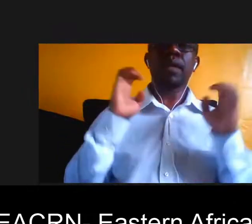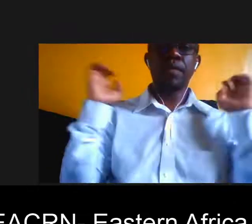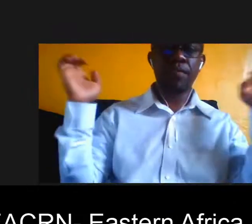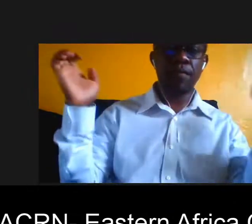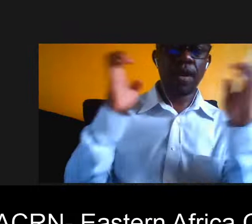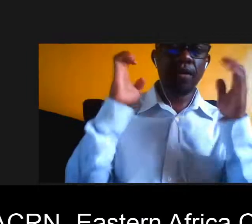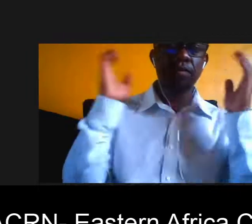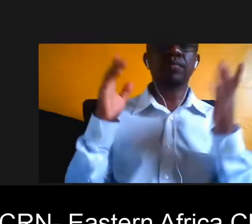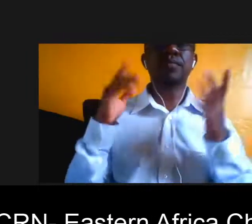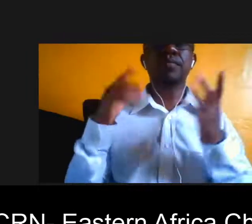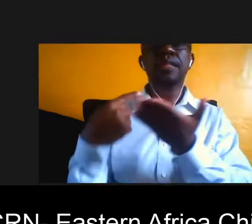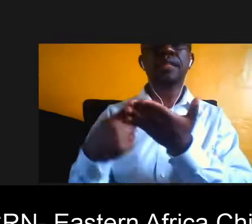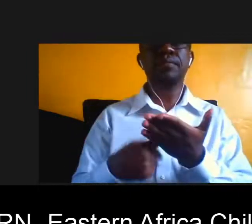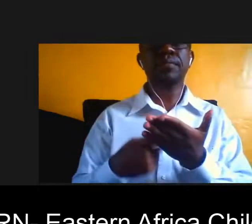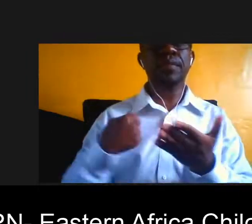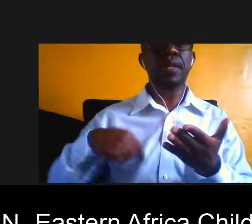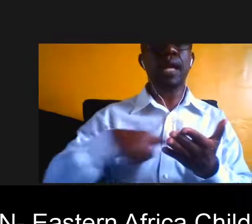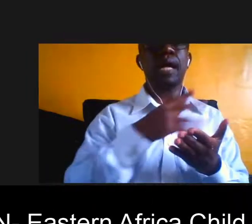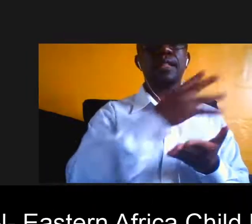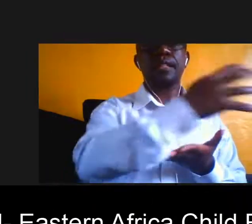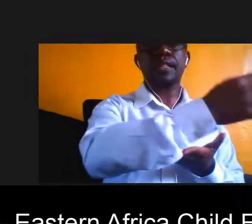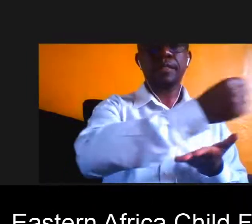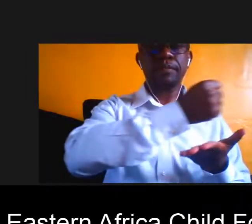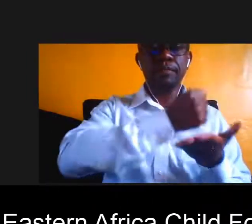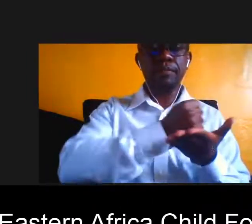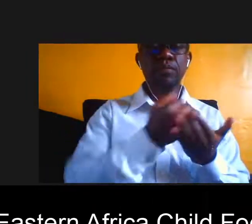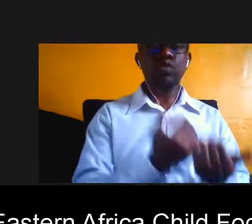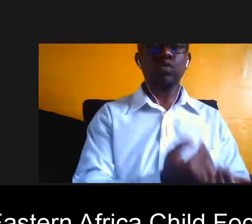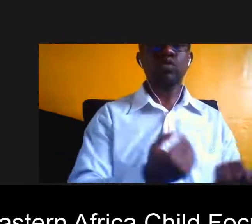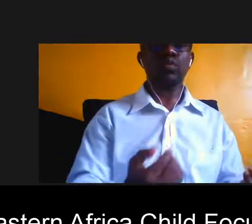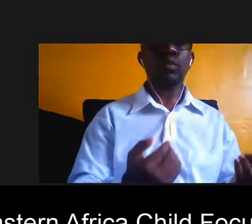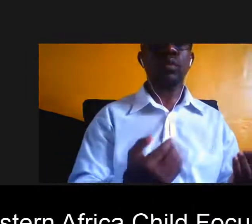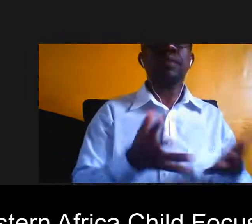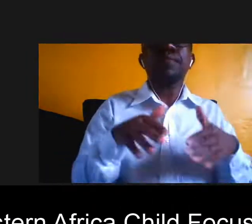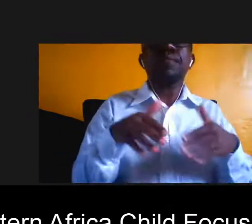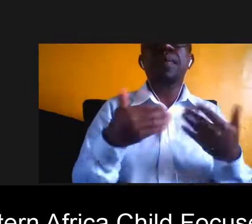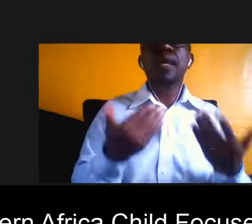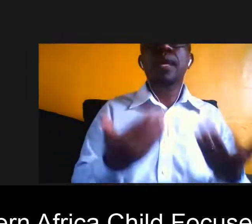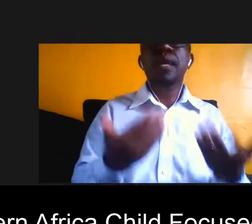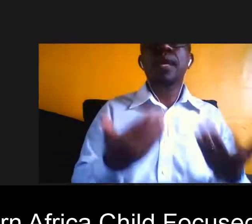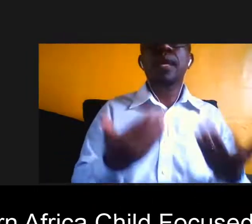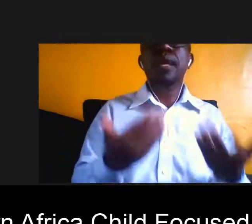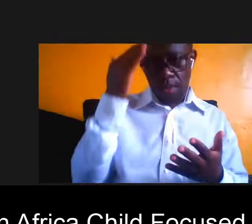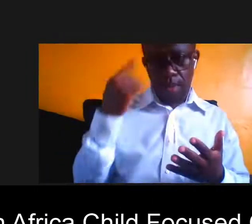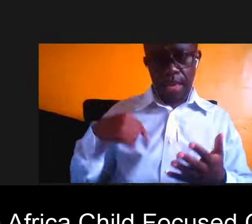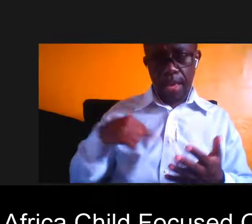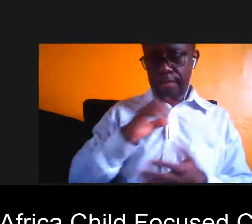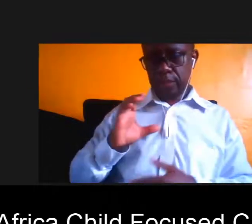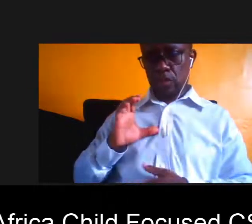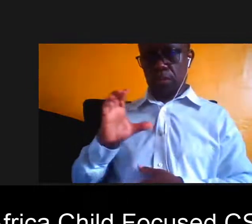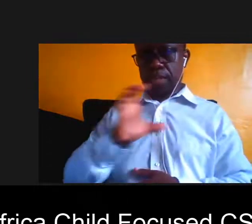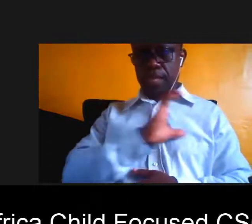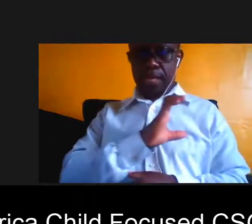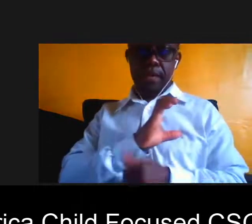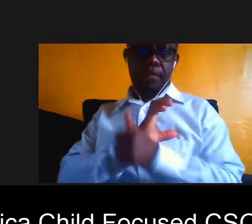we get to all those beyond just the committee. The committee is great, and it can be our engagement